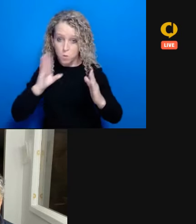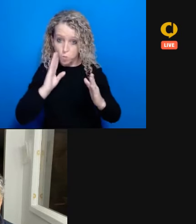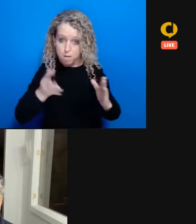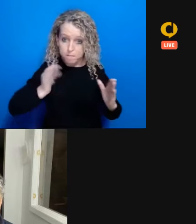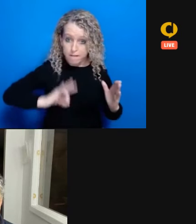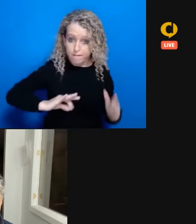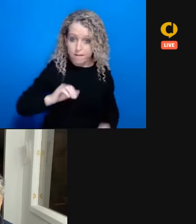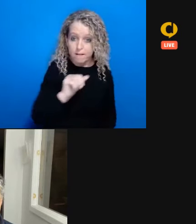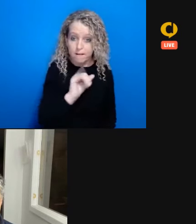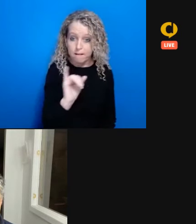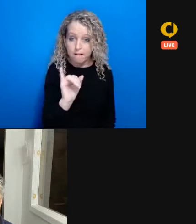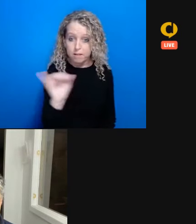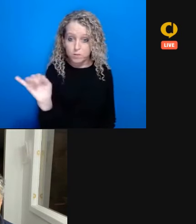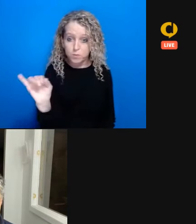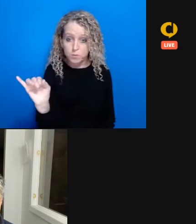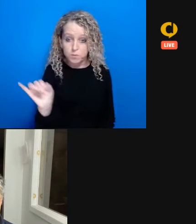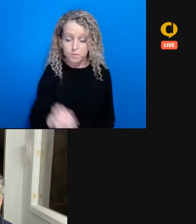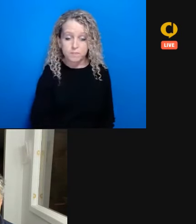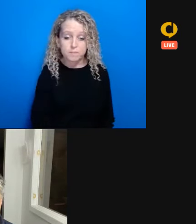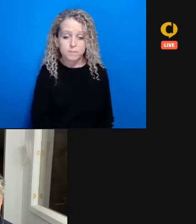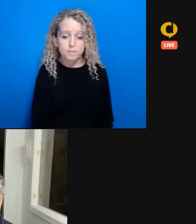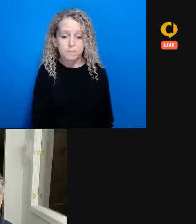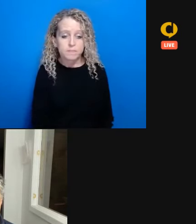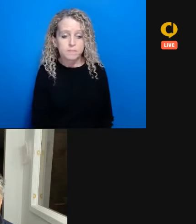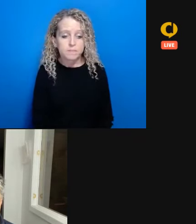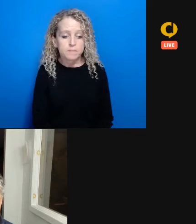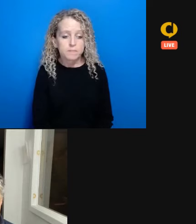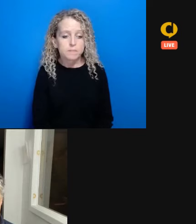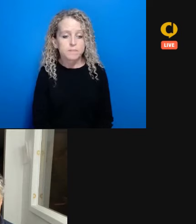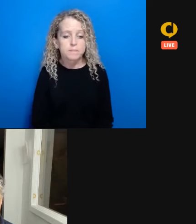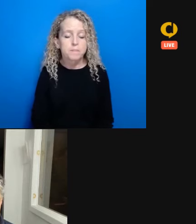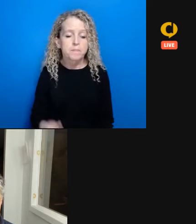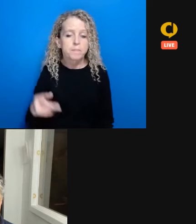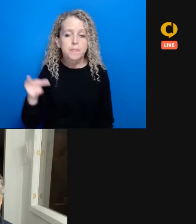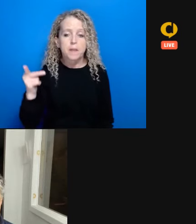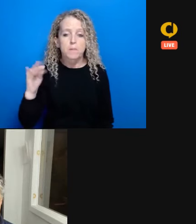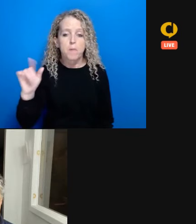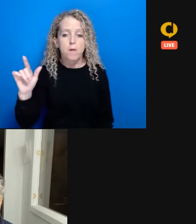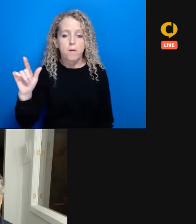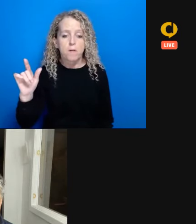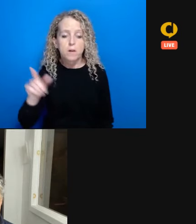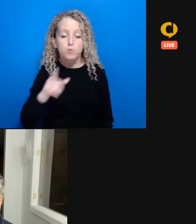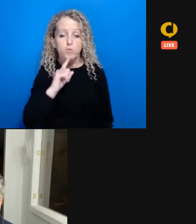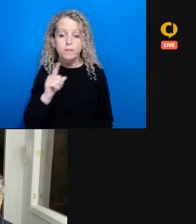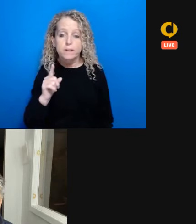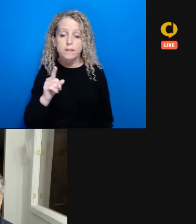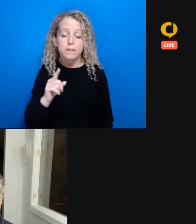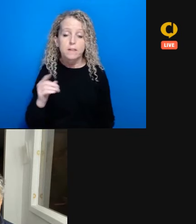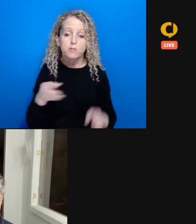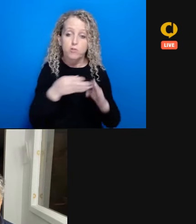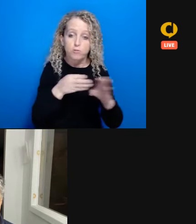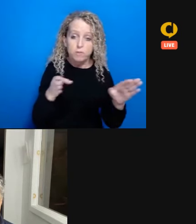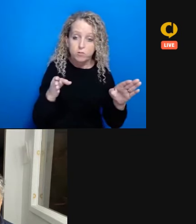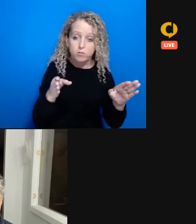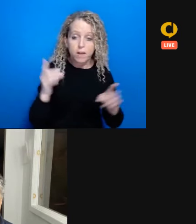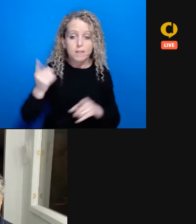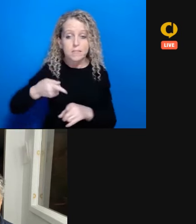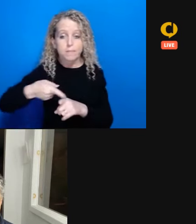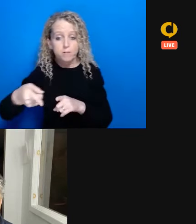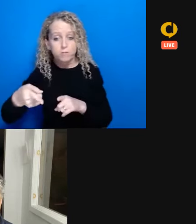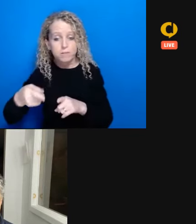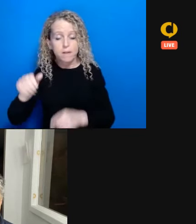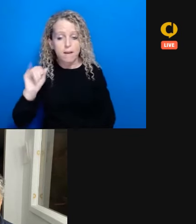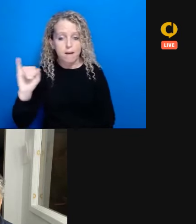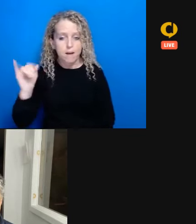I think this comes down to the distinction between generalist and specialist AI. So most of what we're all talking about